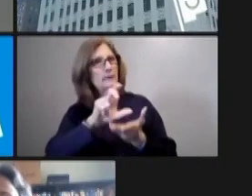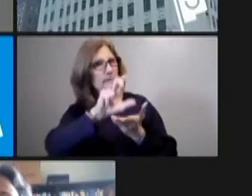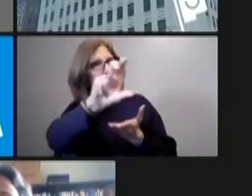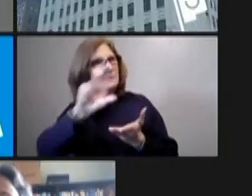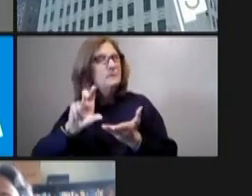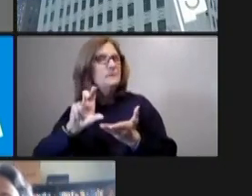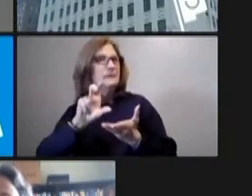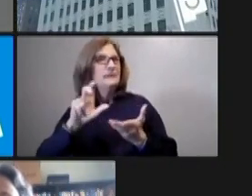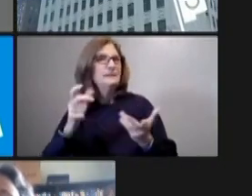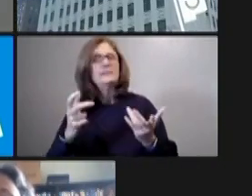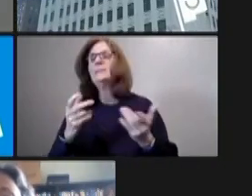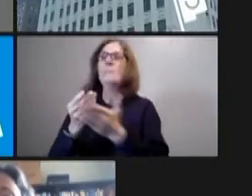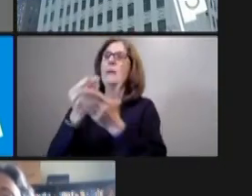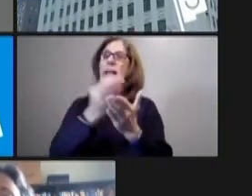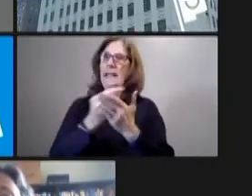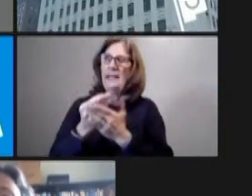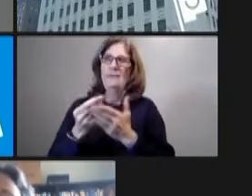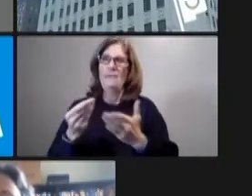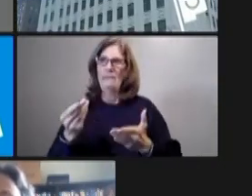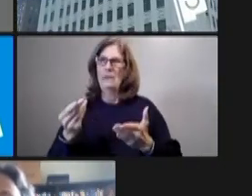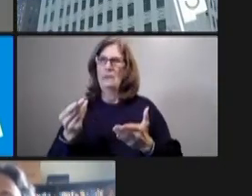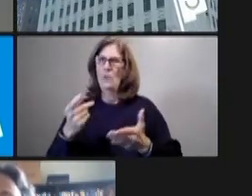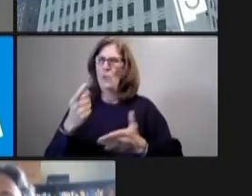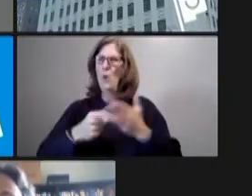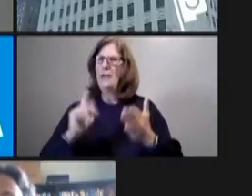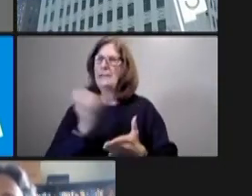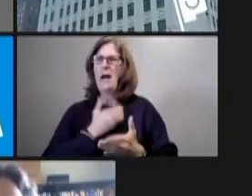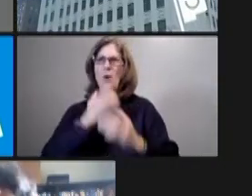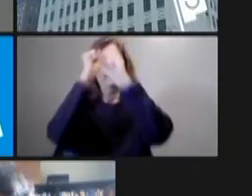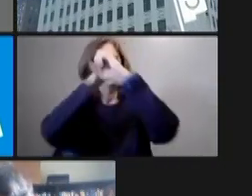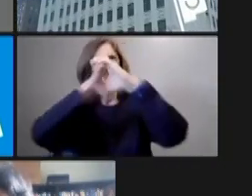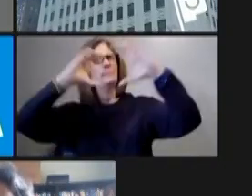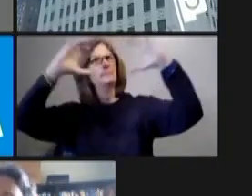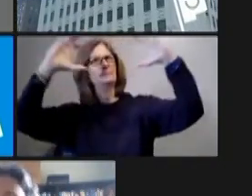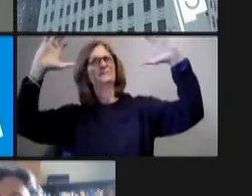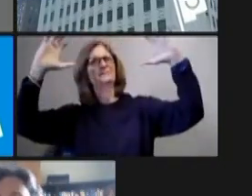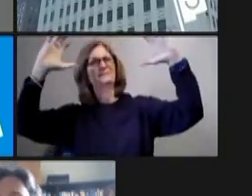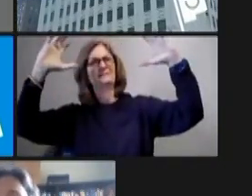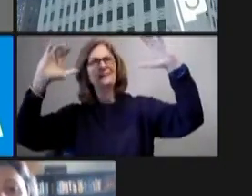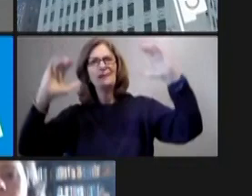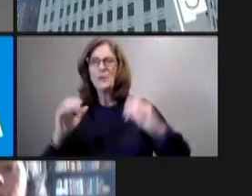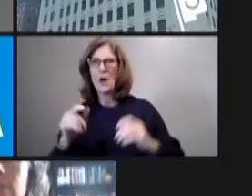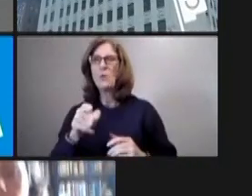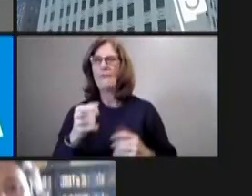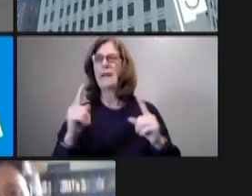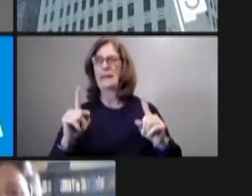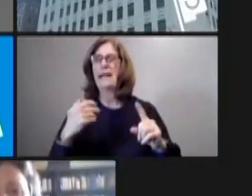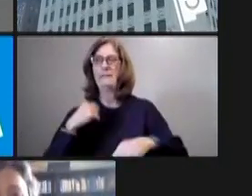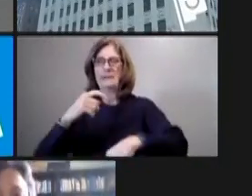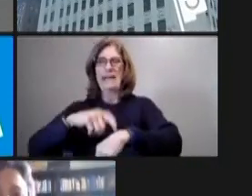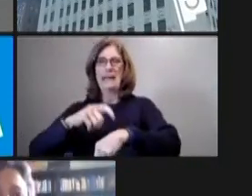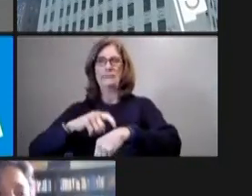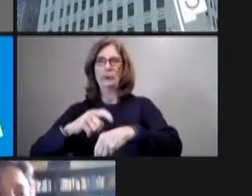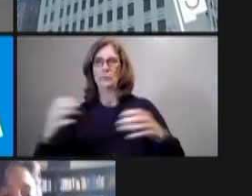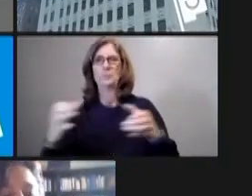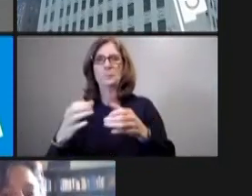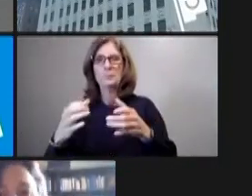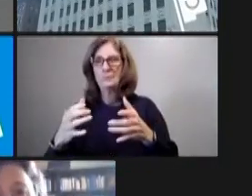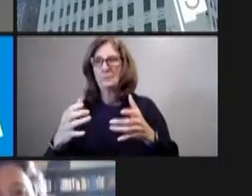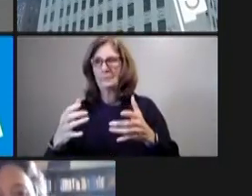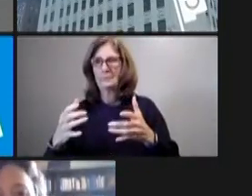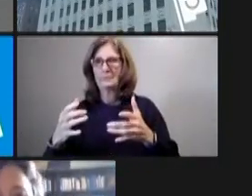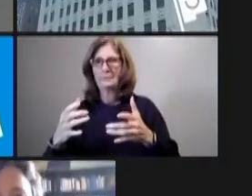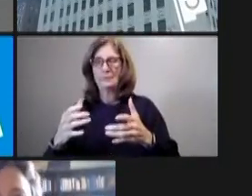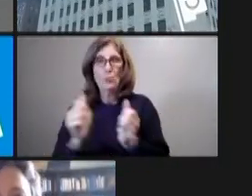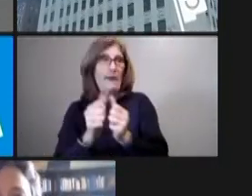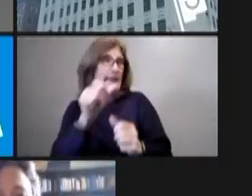and what are we doing? What's our big picture? This is an opportunity to get in front of that even before we get in front of the